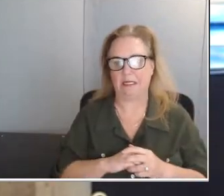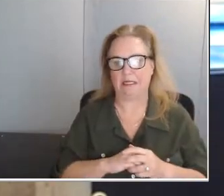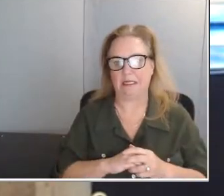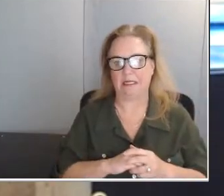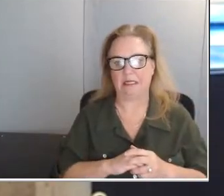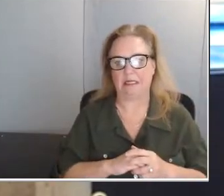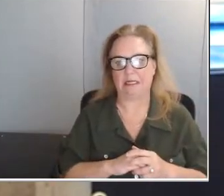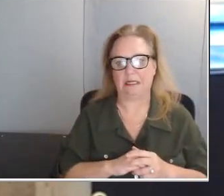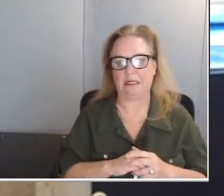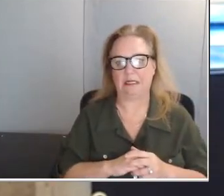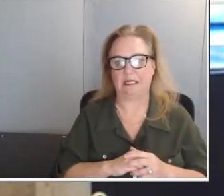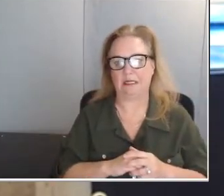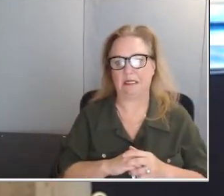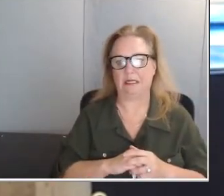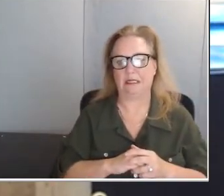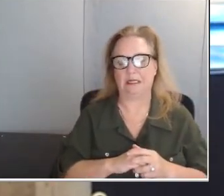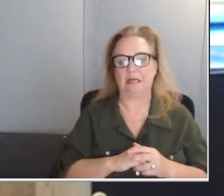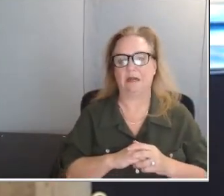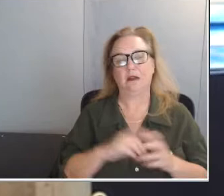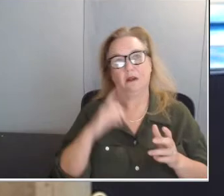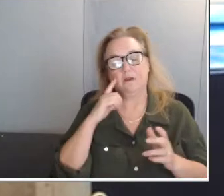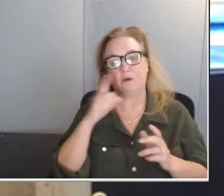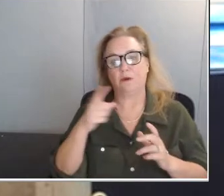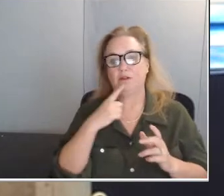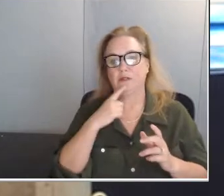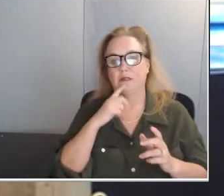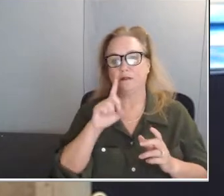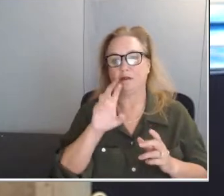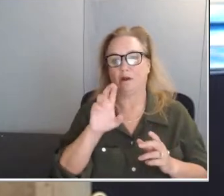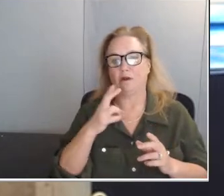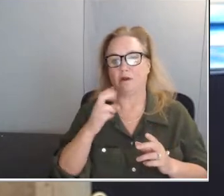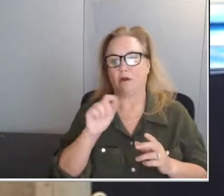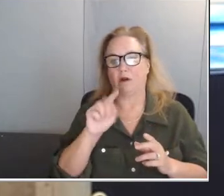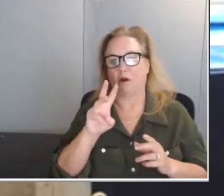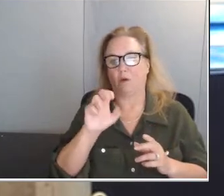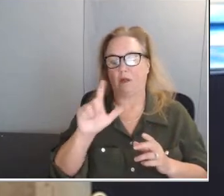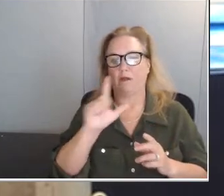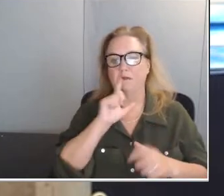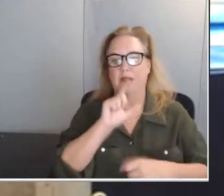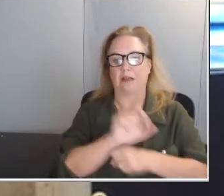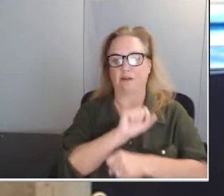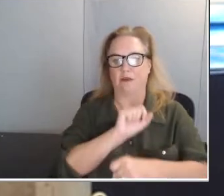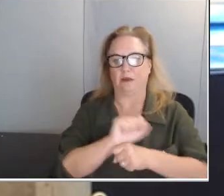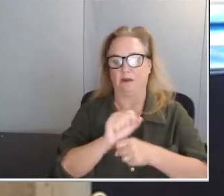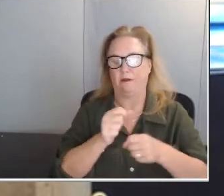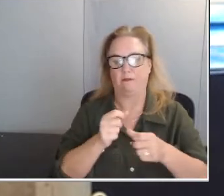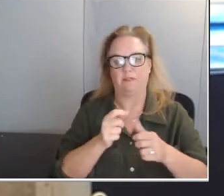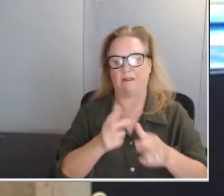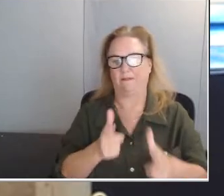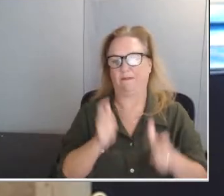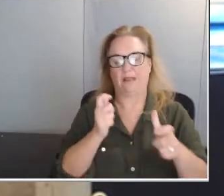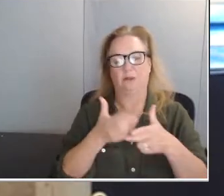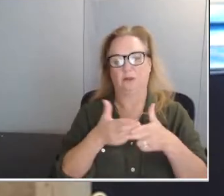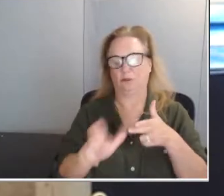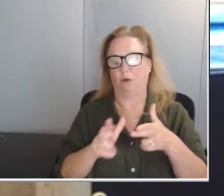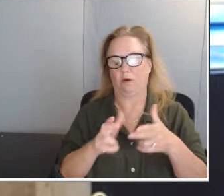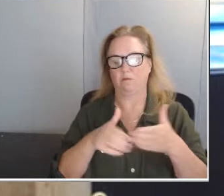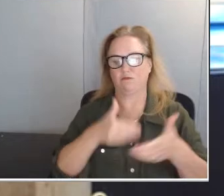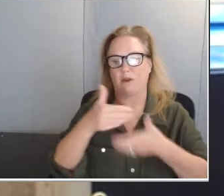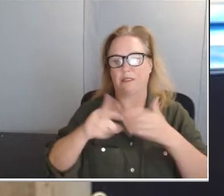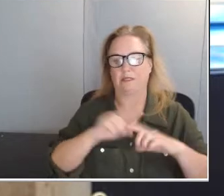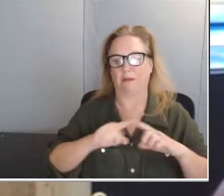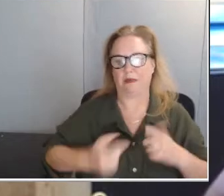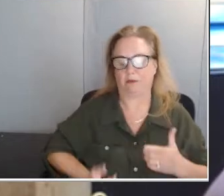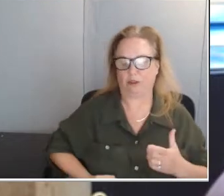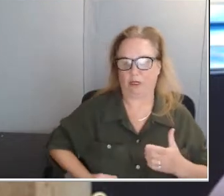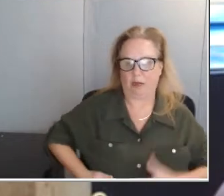was, in terms of what you said, Dr. Hartwell, I completely agree. It was actually a relatively quick process, but yeah, whenever